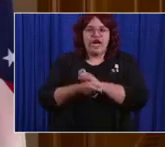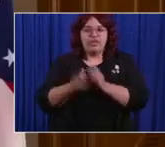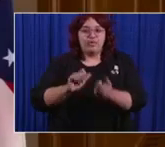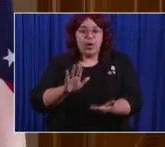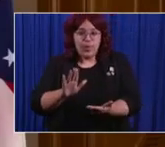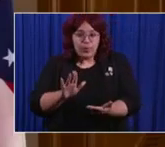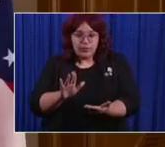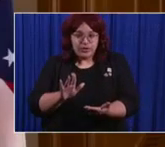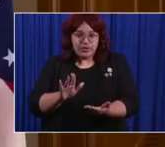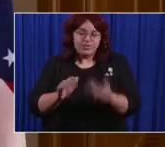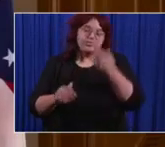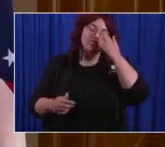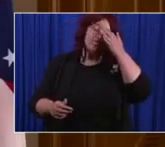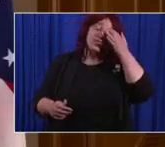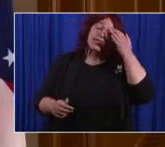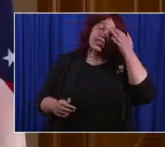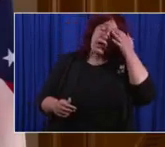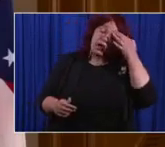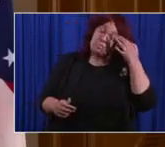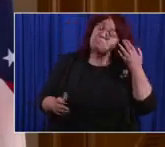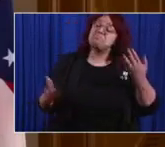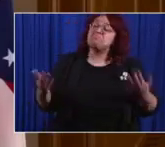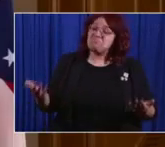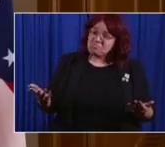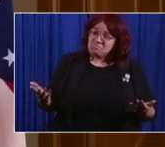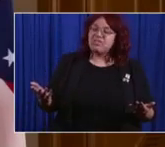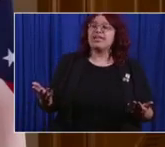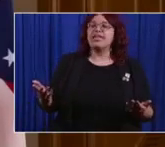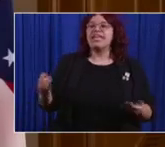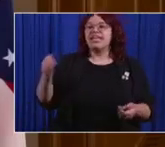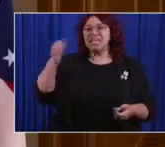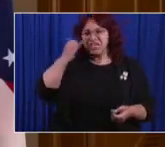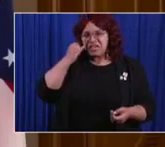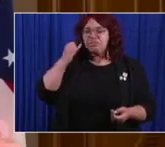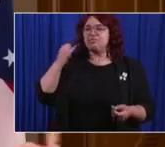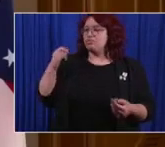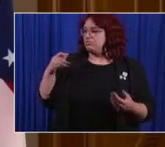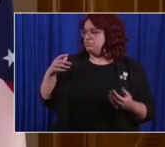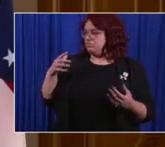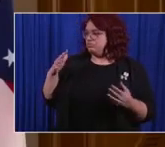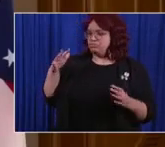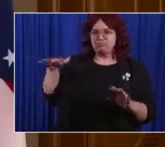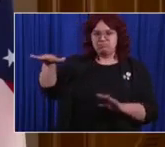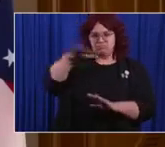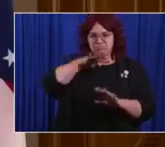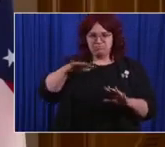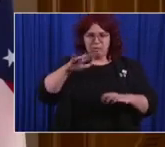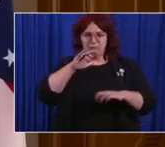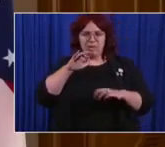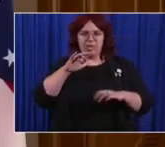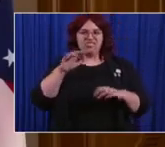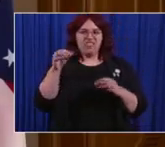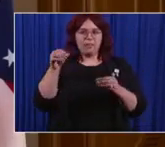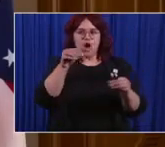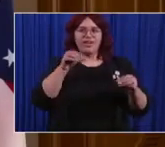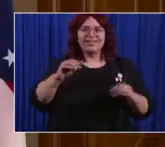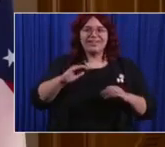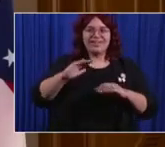you have the federal government and the state government by passing the money on, distorting the